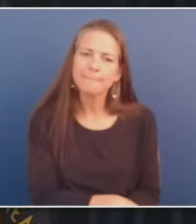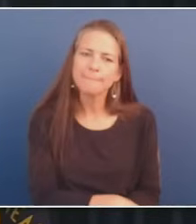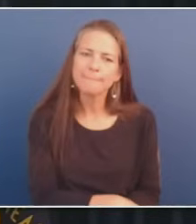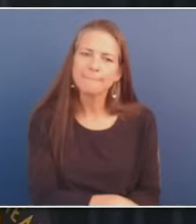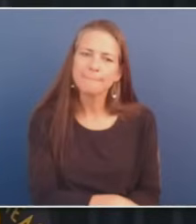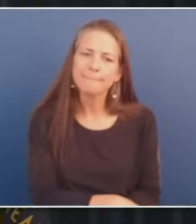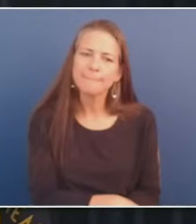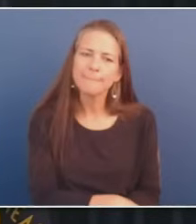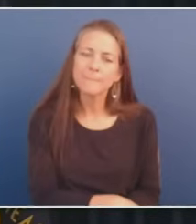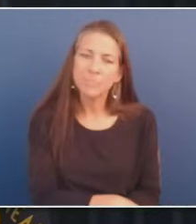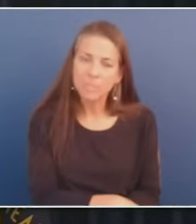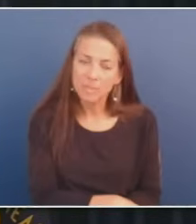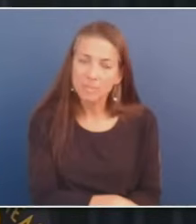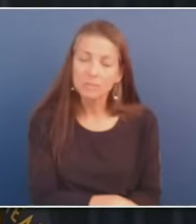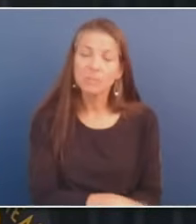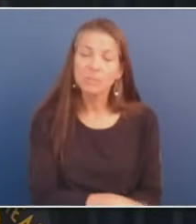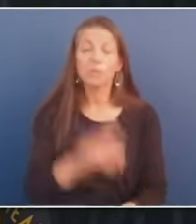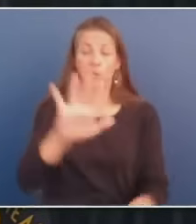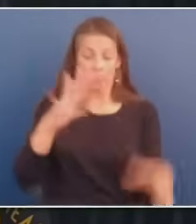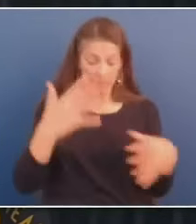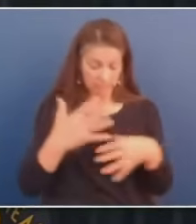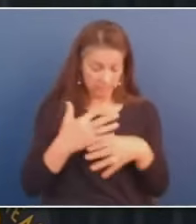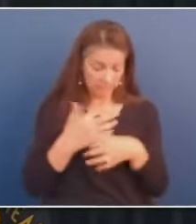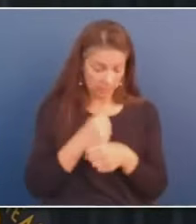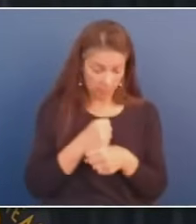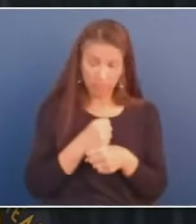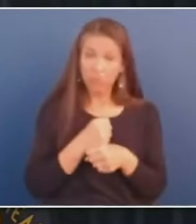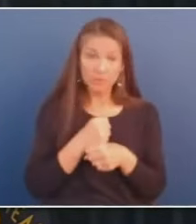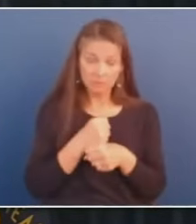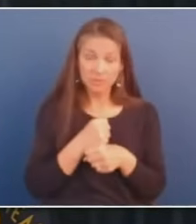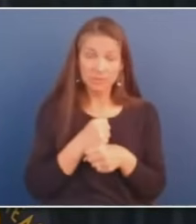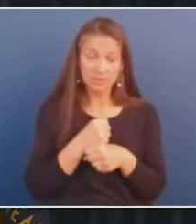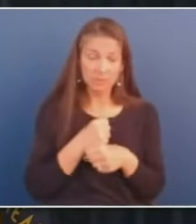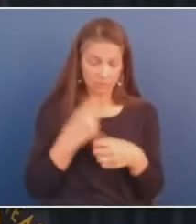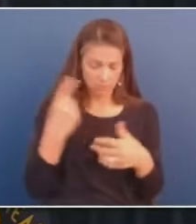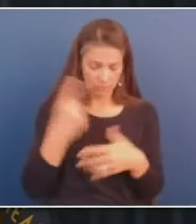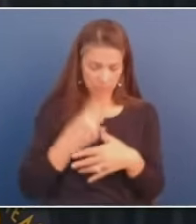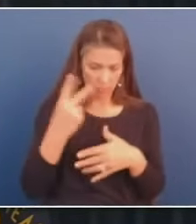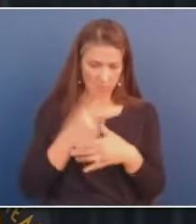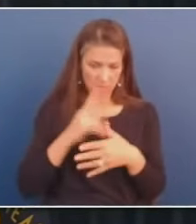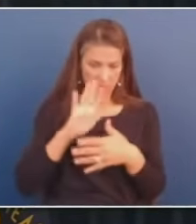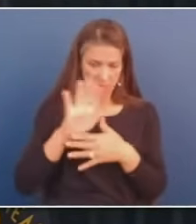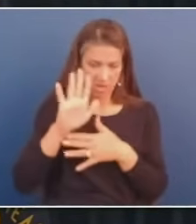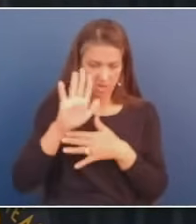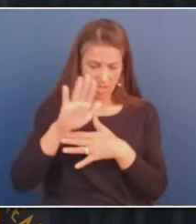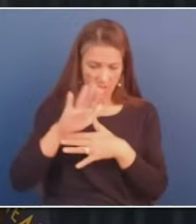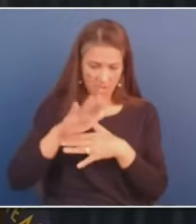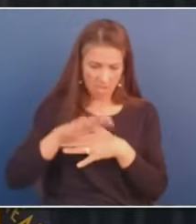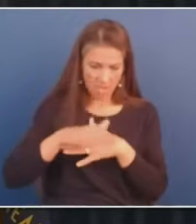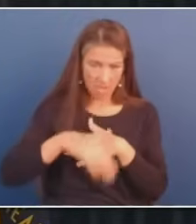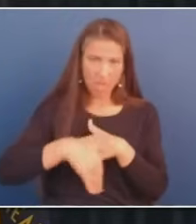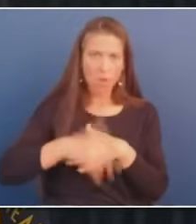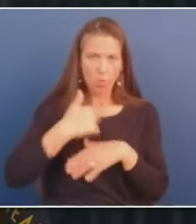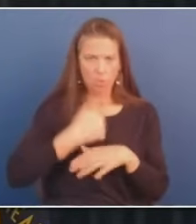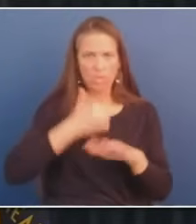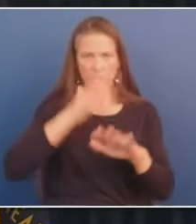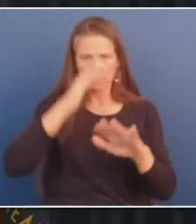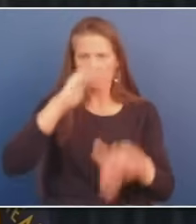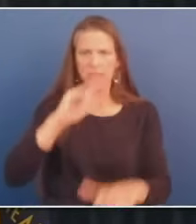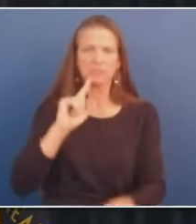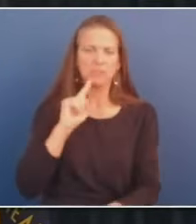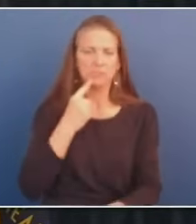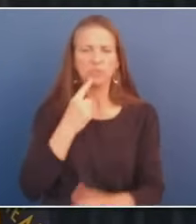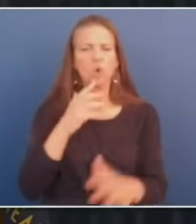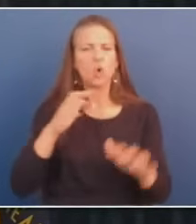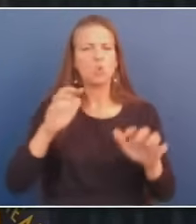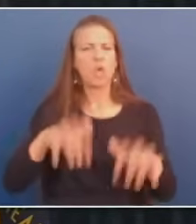So in summary, over the next couple of days, late afternoon into the evening, we fully expect intense rain,